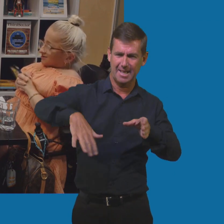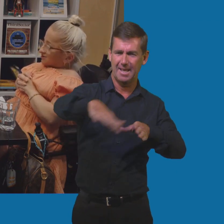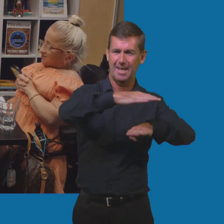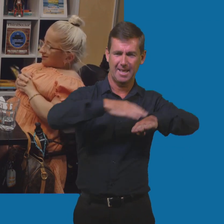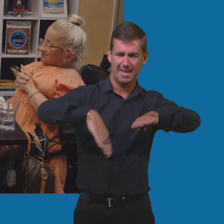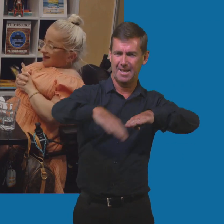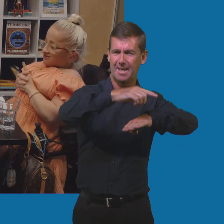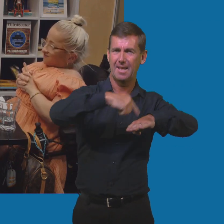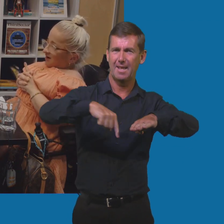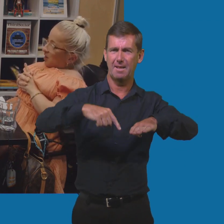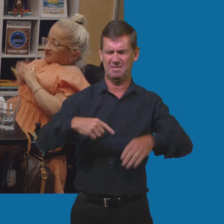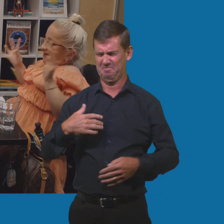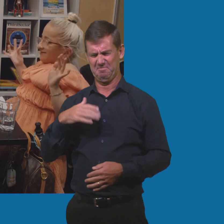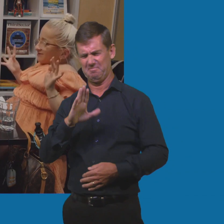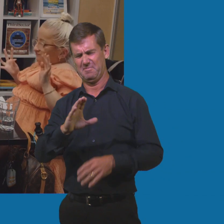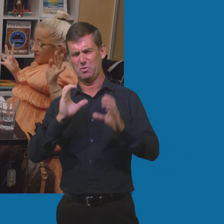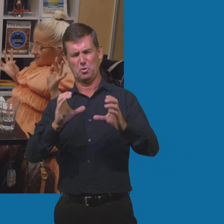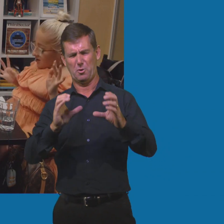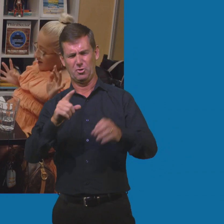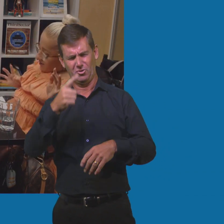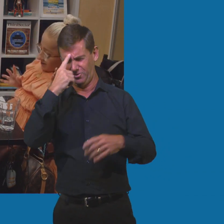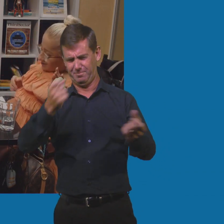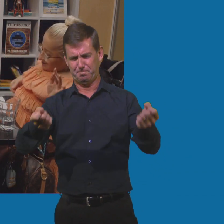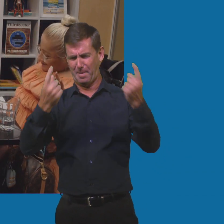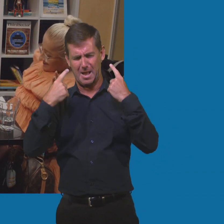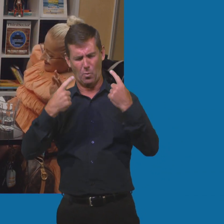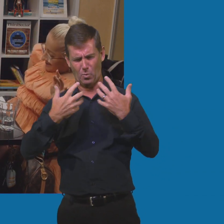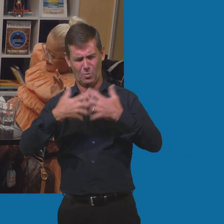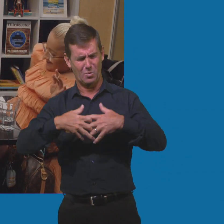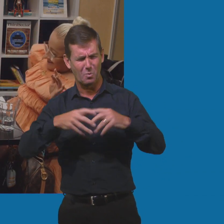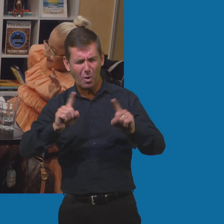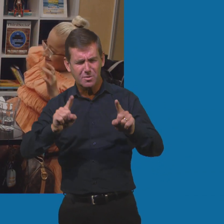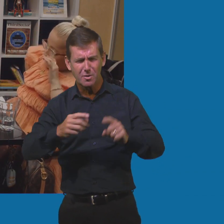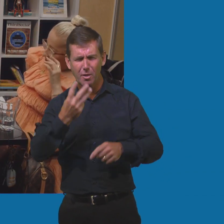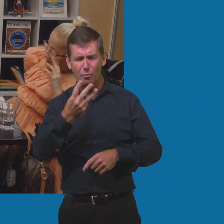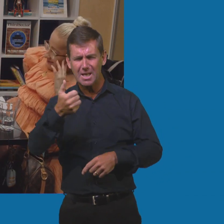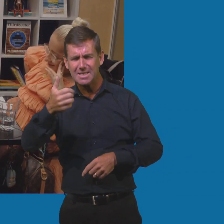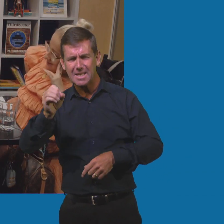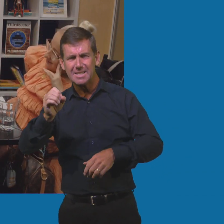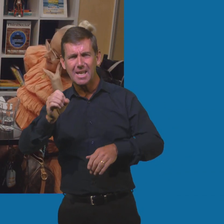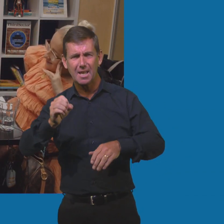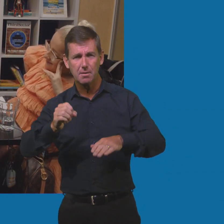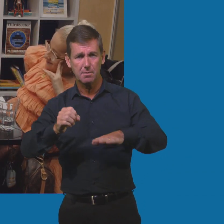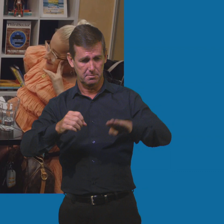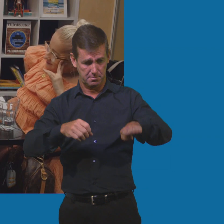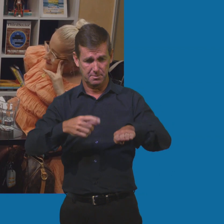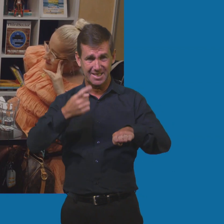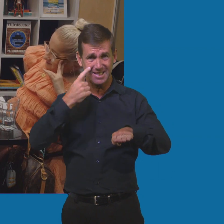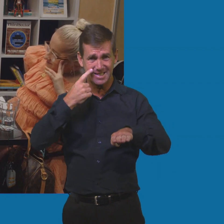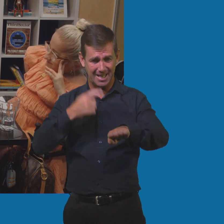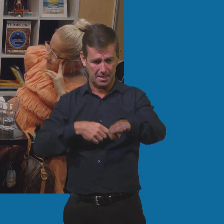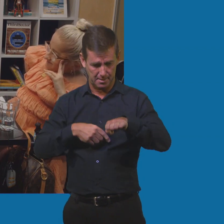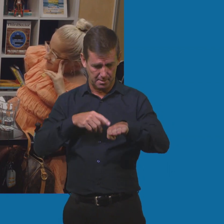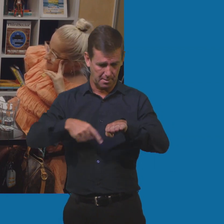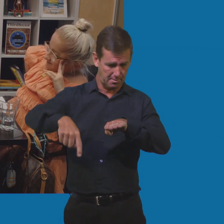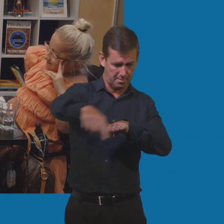too far? Step too far. Step too far. Lost me. You've lost me on that one. But I'll tell you what it is useful for. It's useful for knowing that you've parked in the bay within